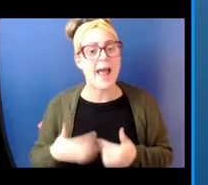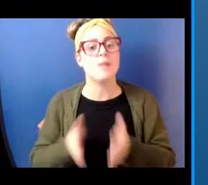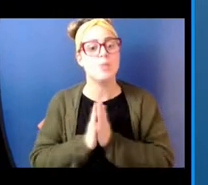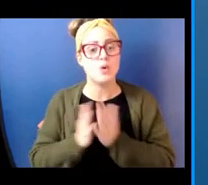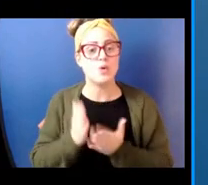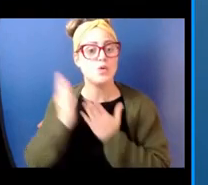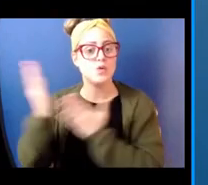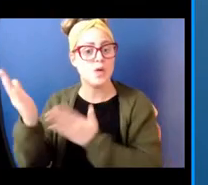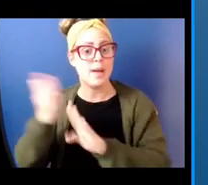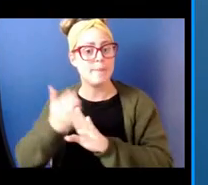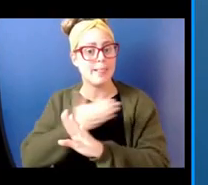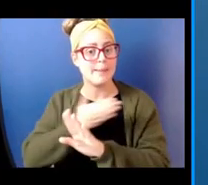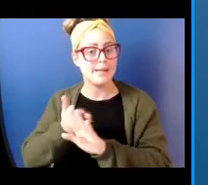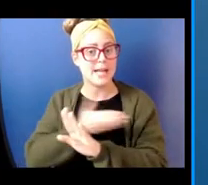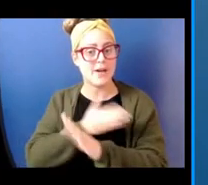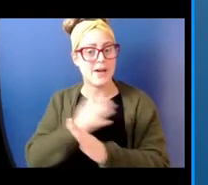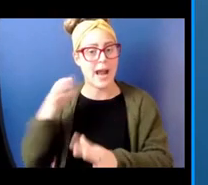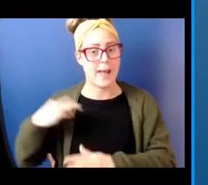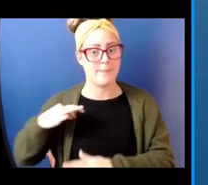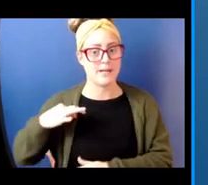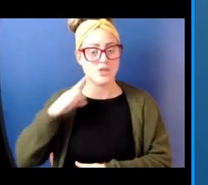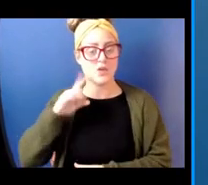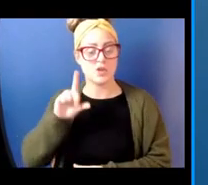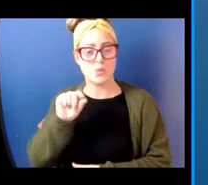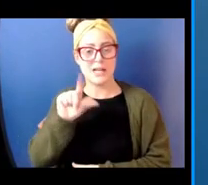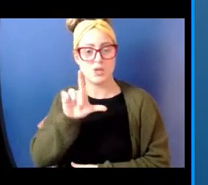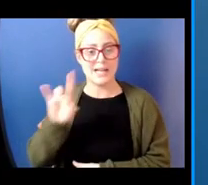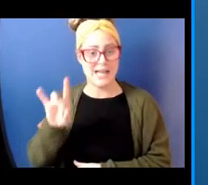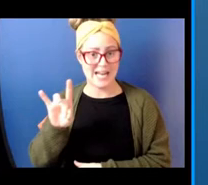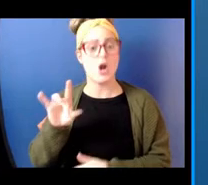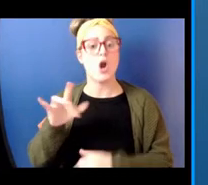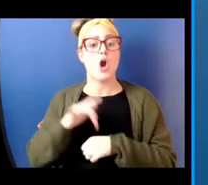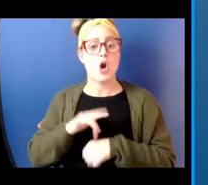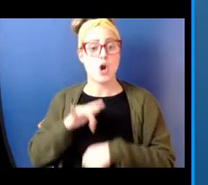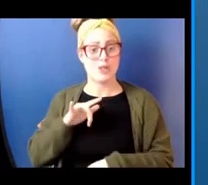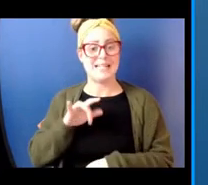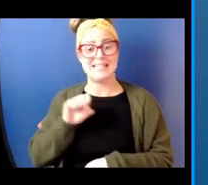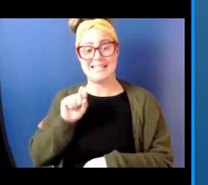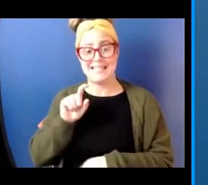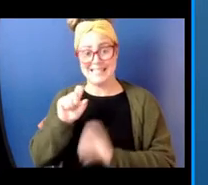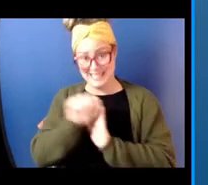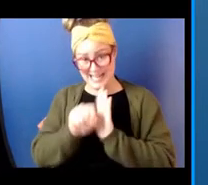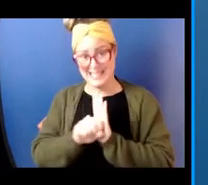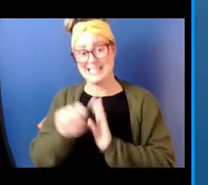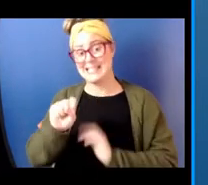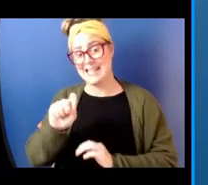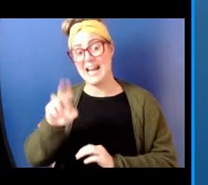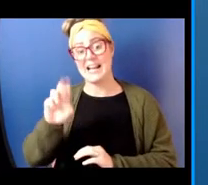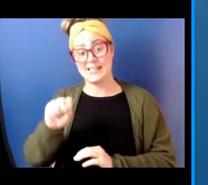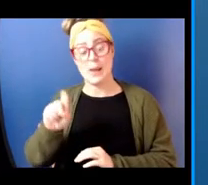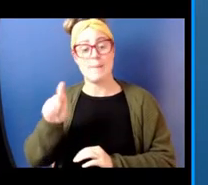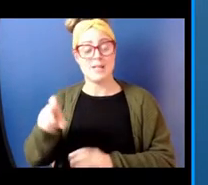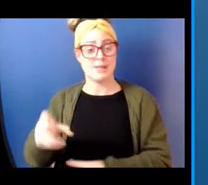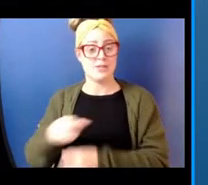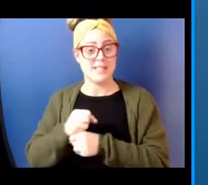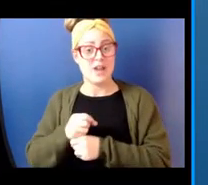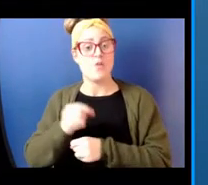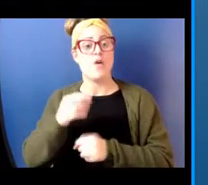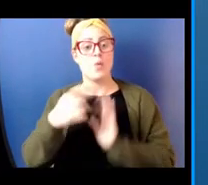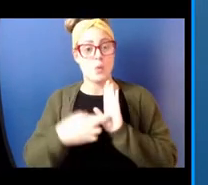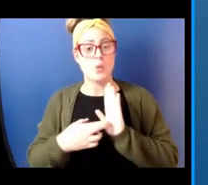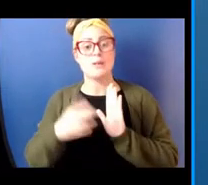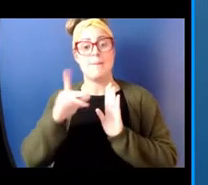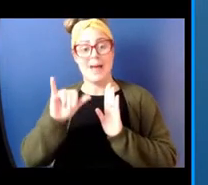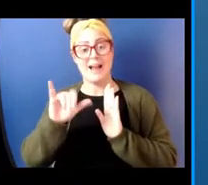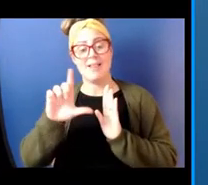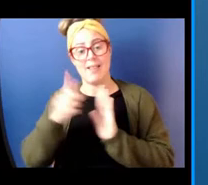applications for 2028 early State status must be received by the rules and bylaws committee prior to the